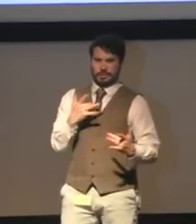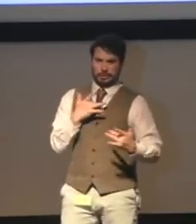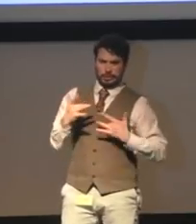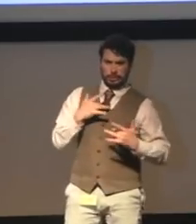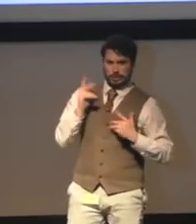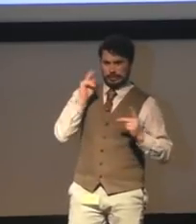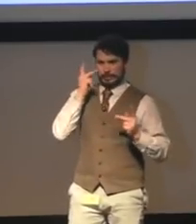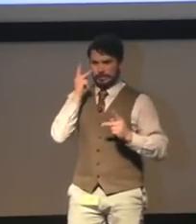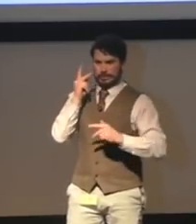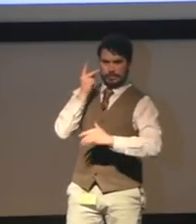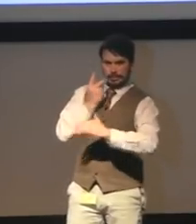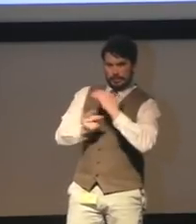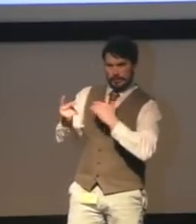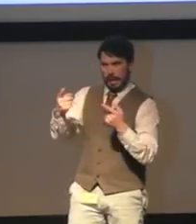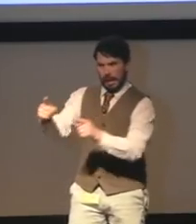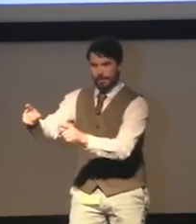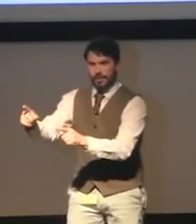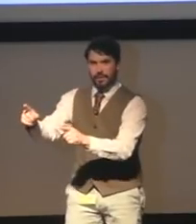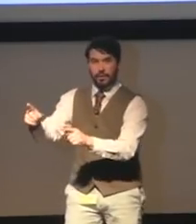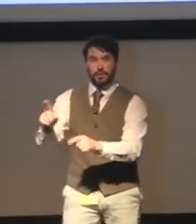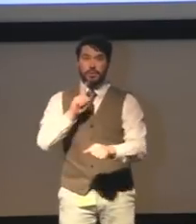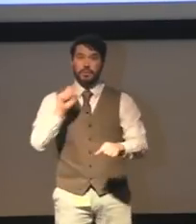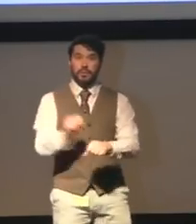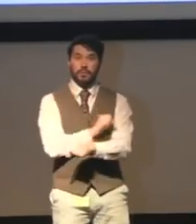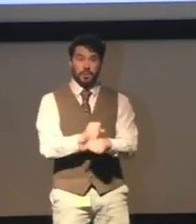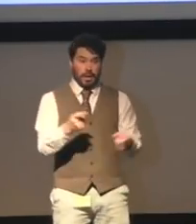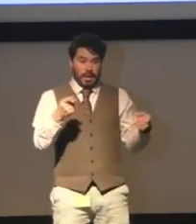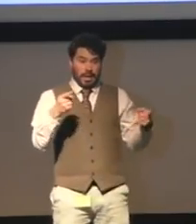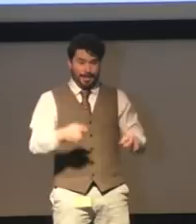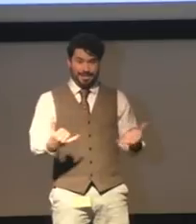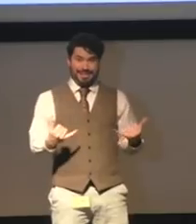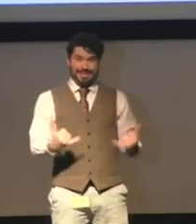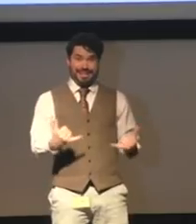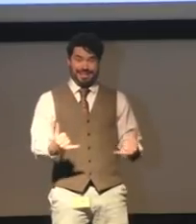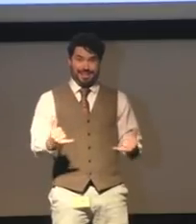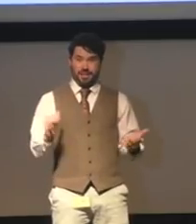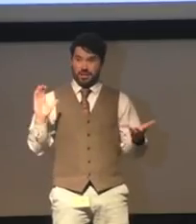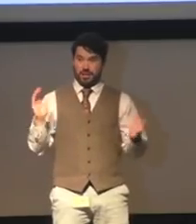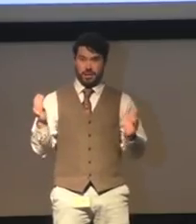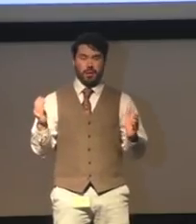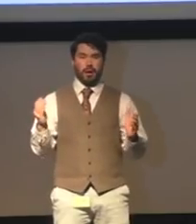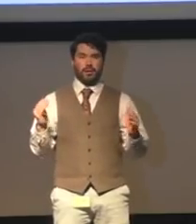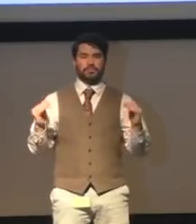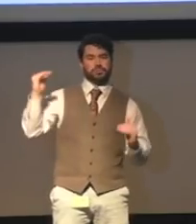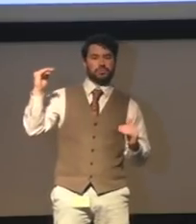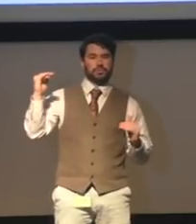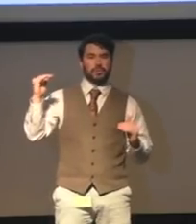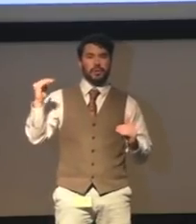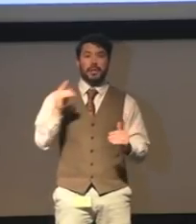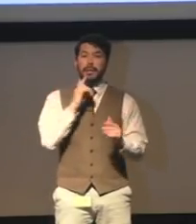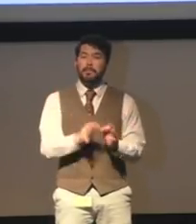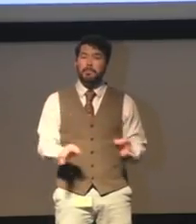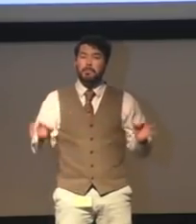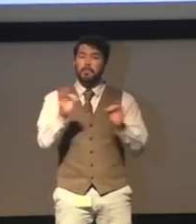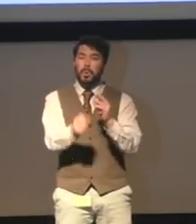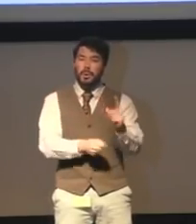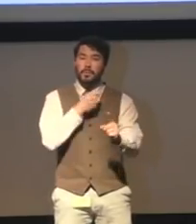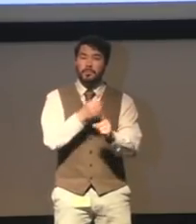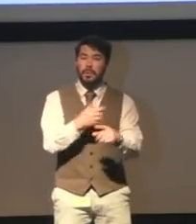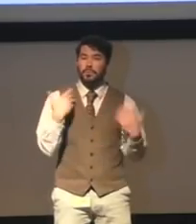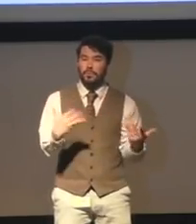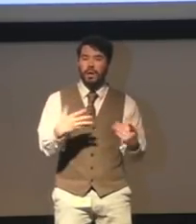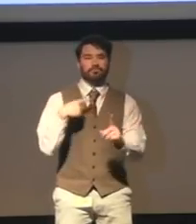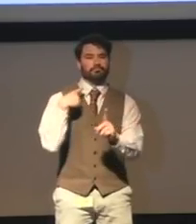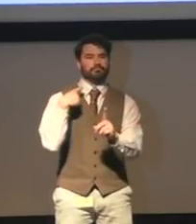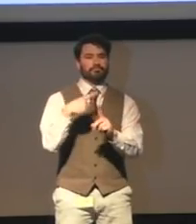where we ended up in our actual experience with COVID patients. One of those was social distancing, and I'll talk about that at